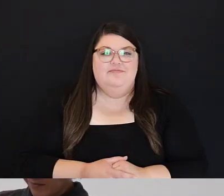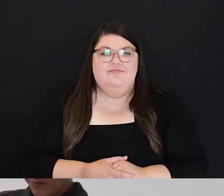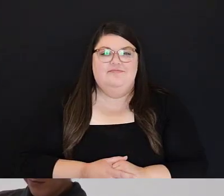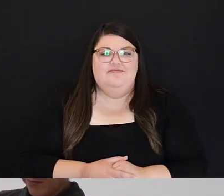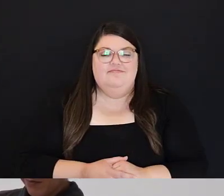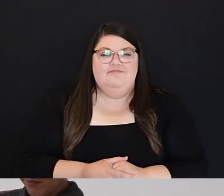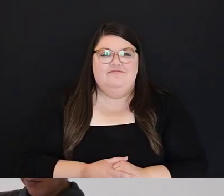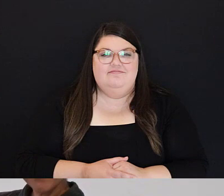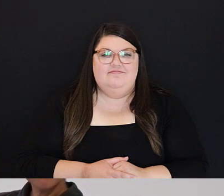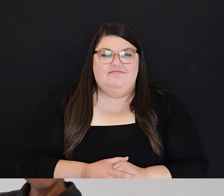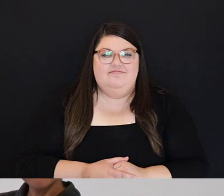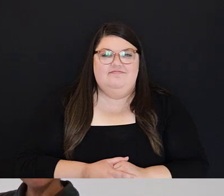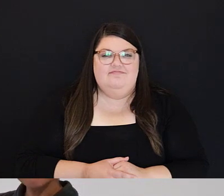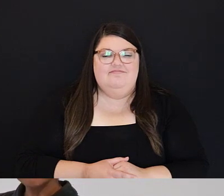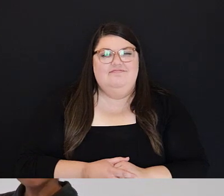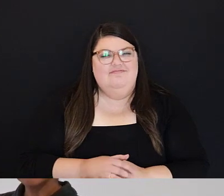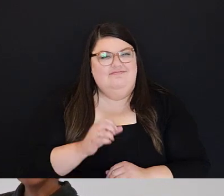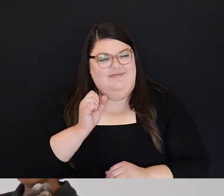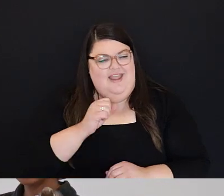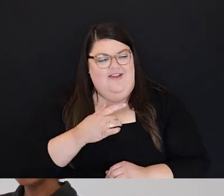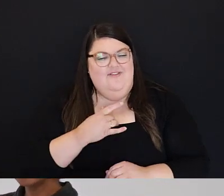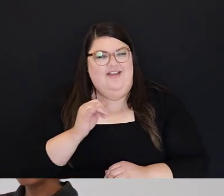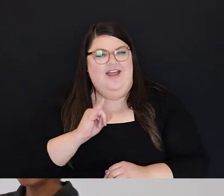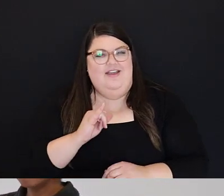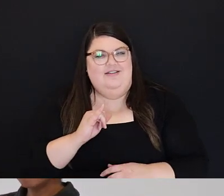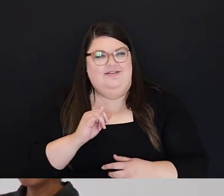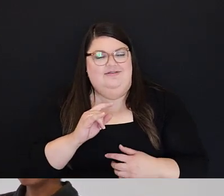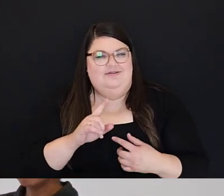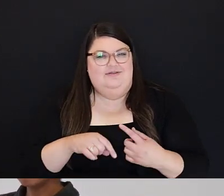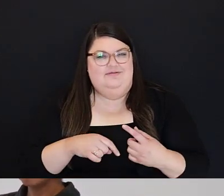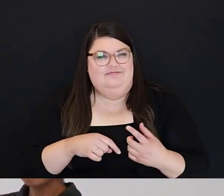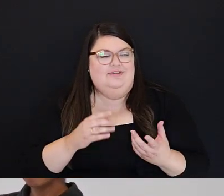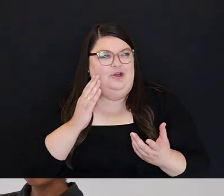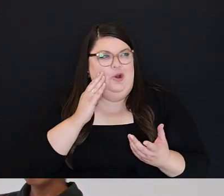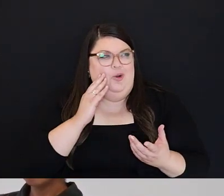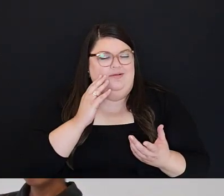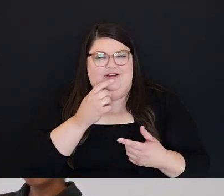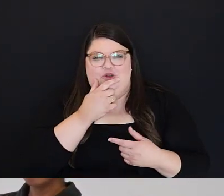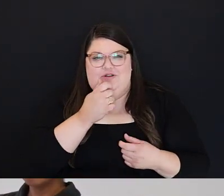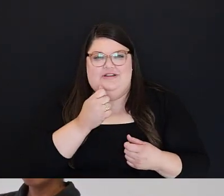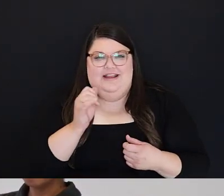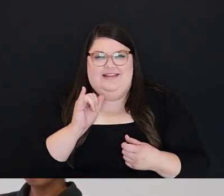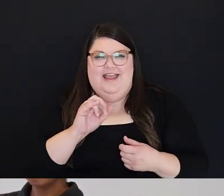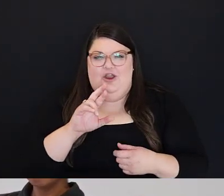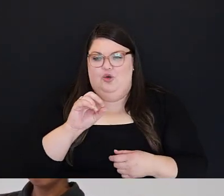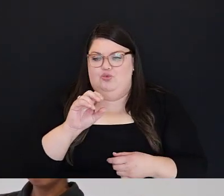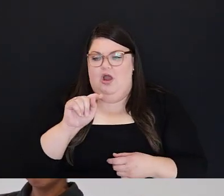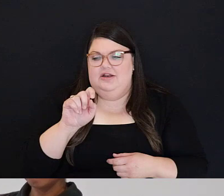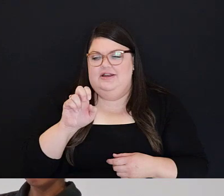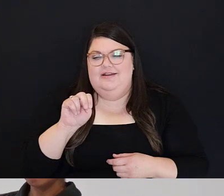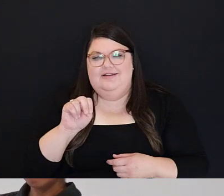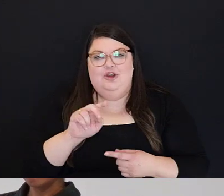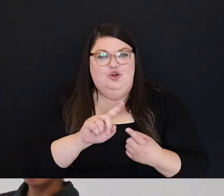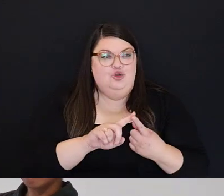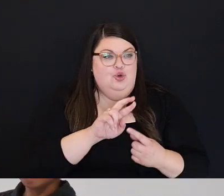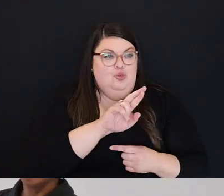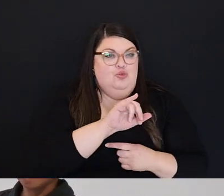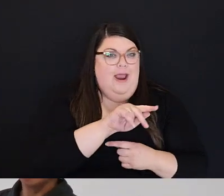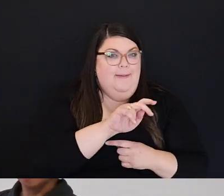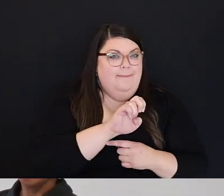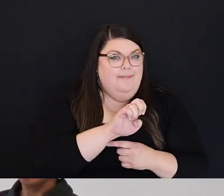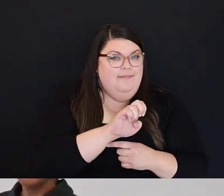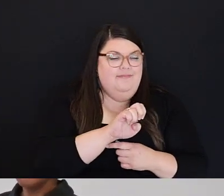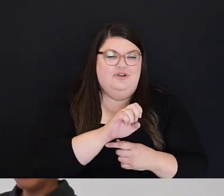Yeah, I feel like once you know that story, it's also interesting, the rotten to ripe has such a relationship too